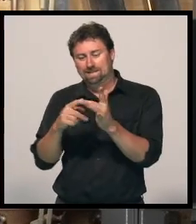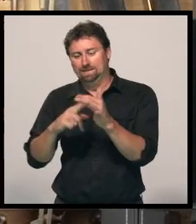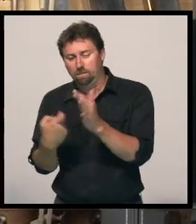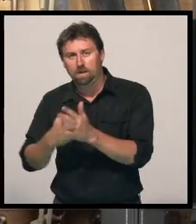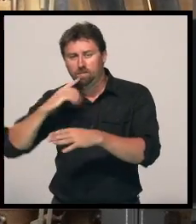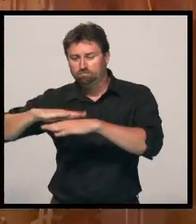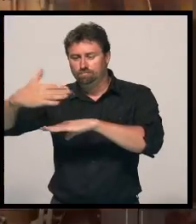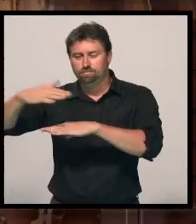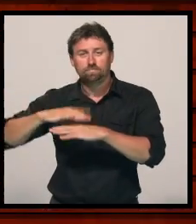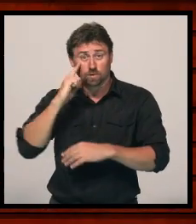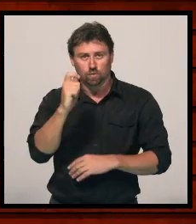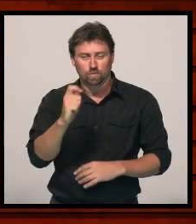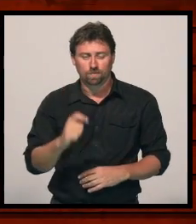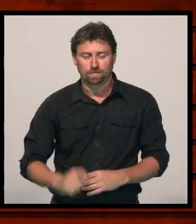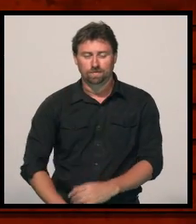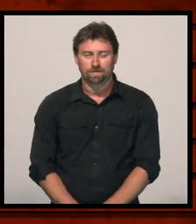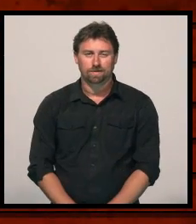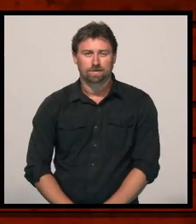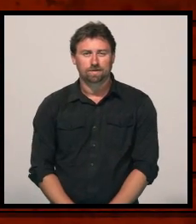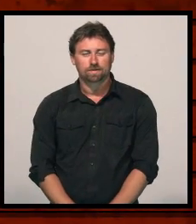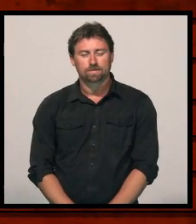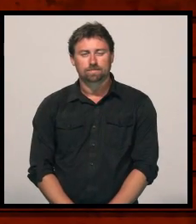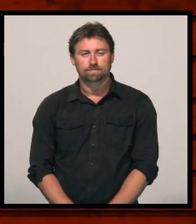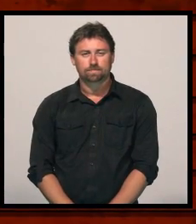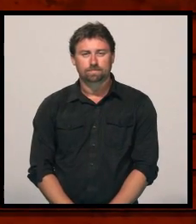box. Okay, see you soon.